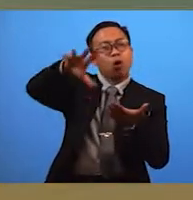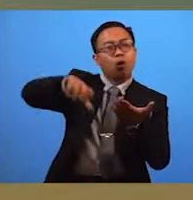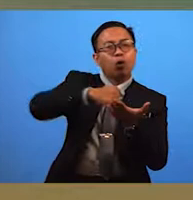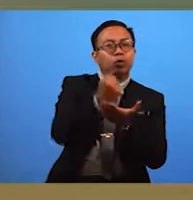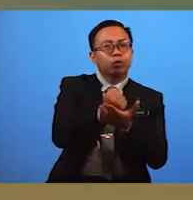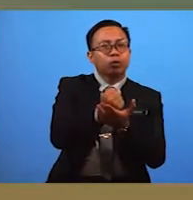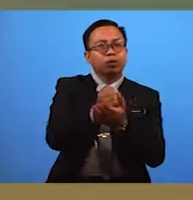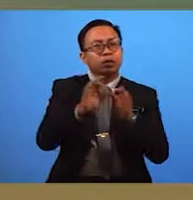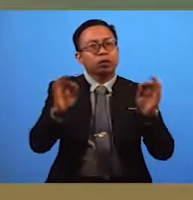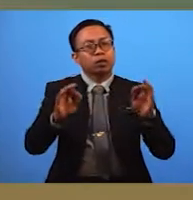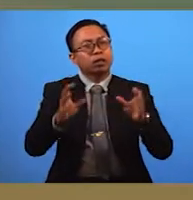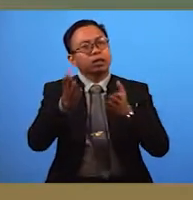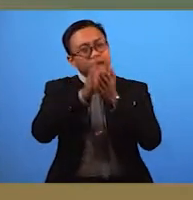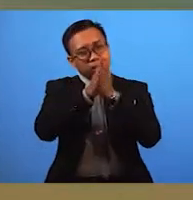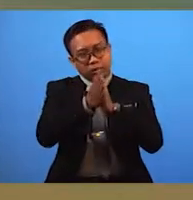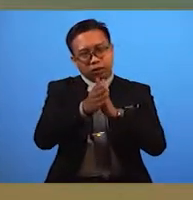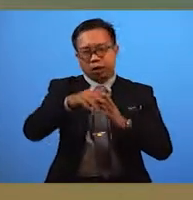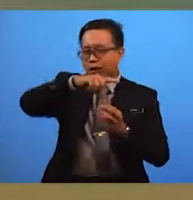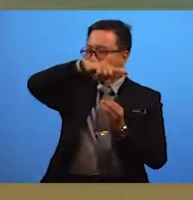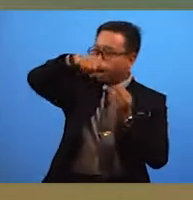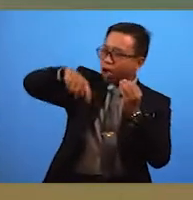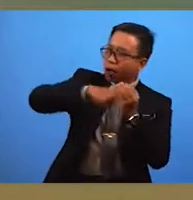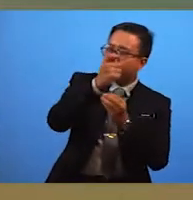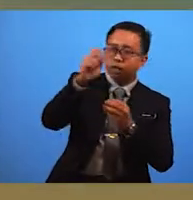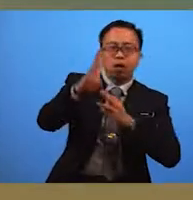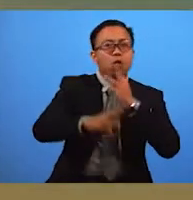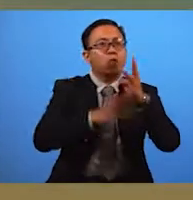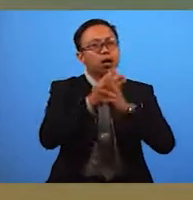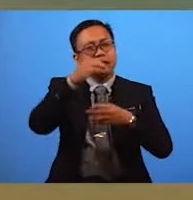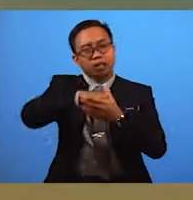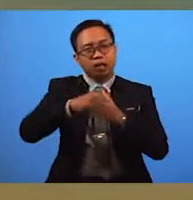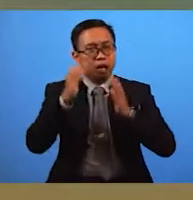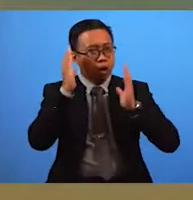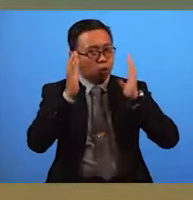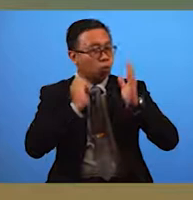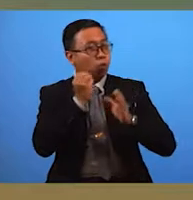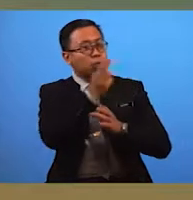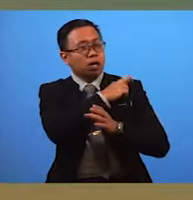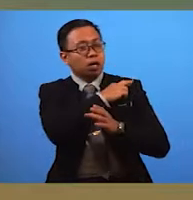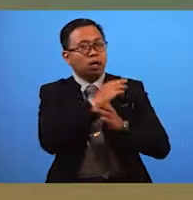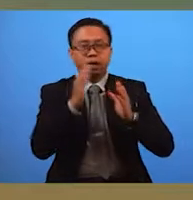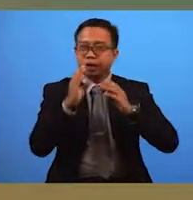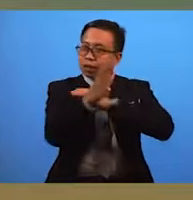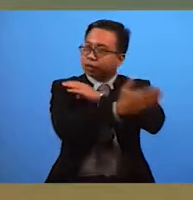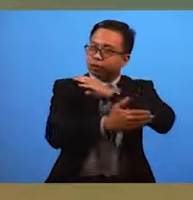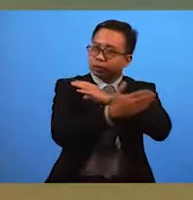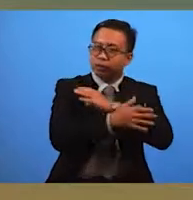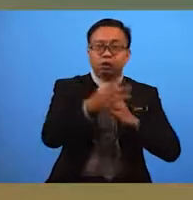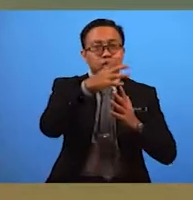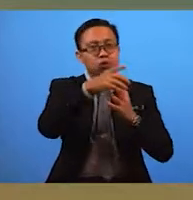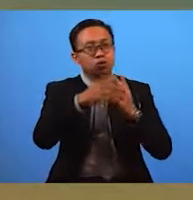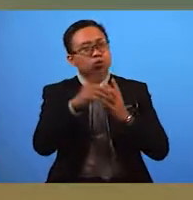about what is happening around the world or in our country. I am going to choose